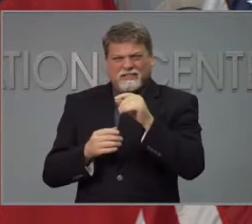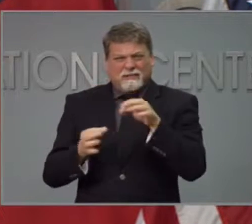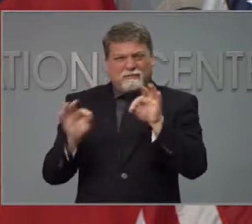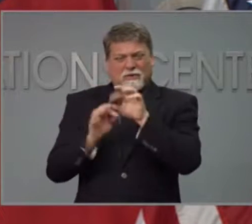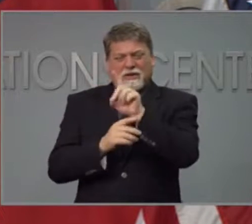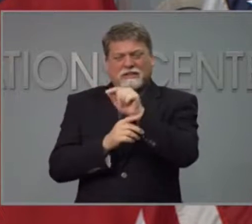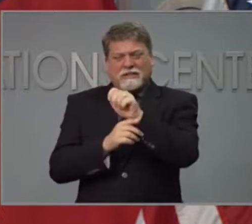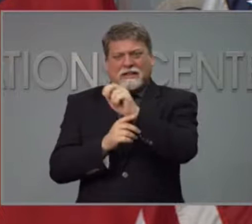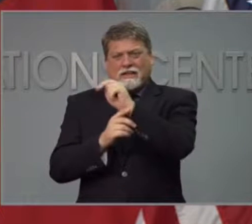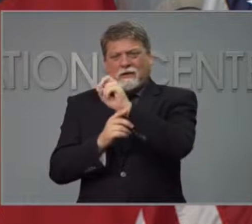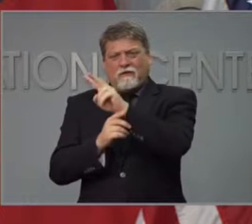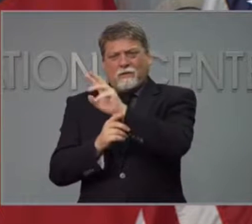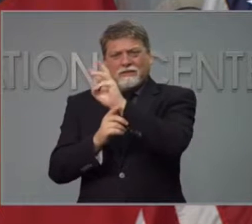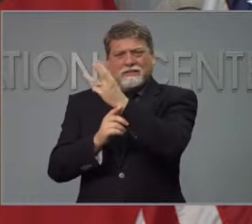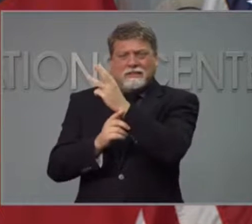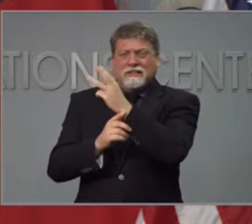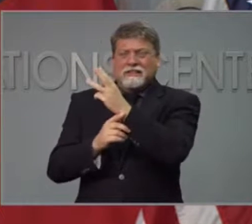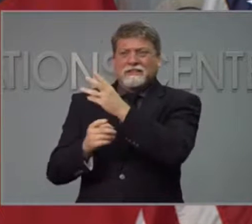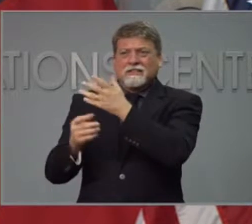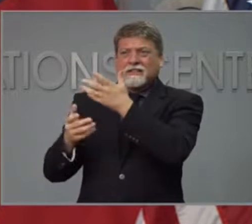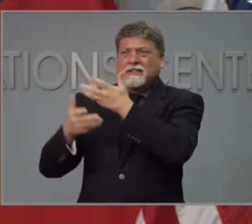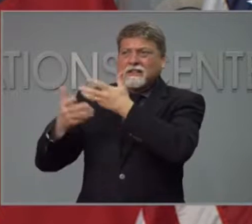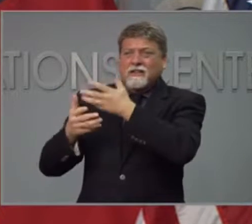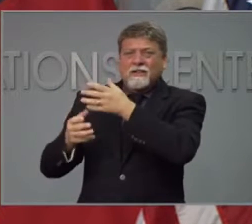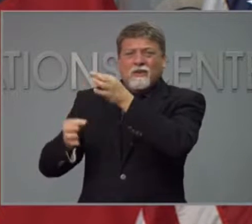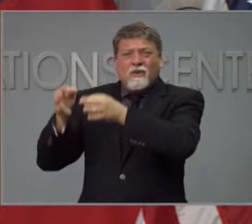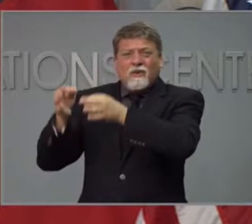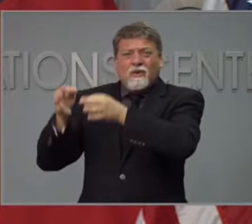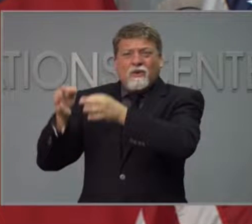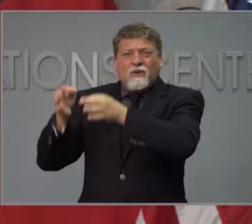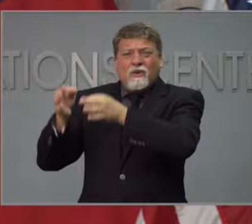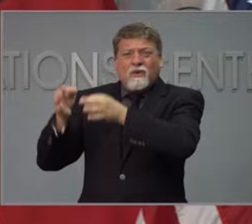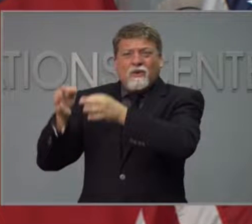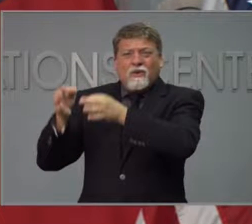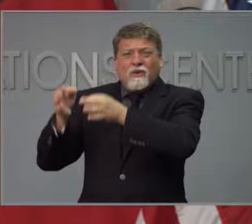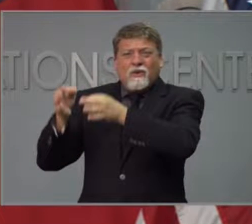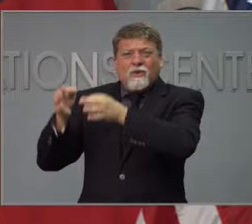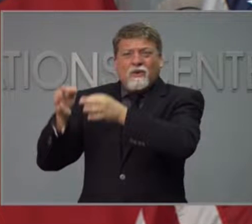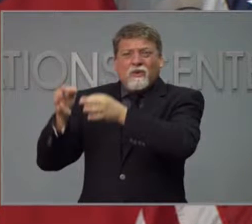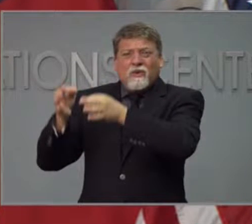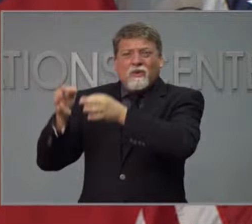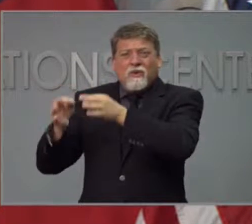so done with the courts that you don't feel the need to do that?